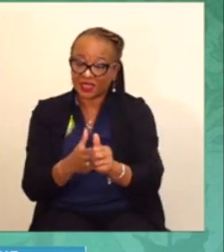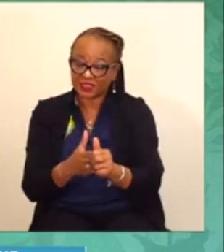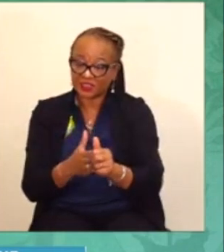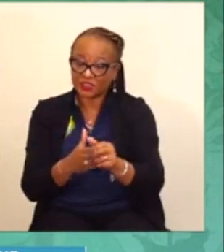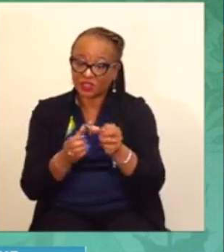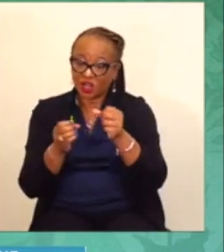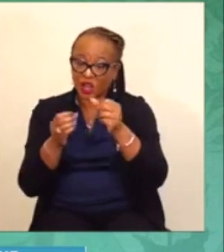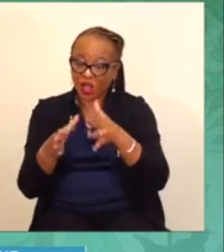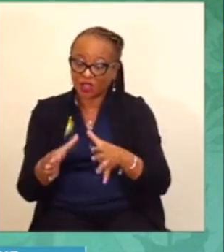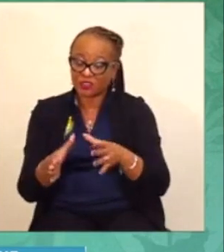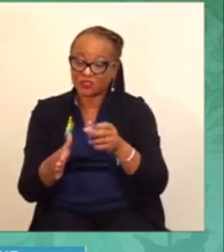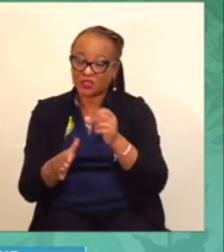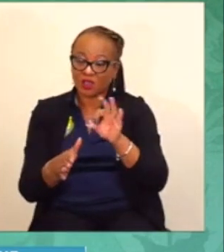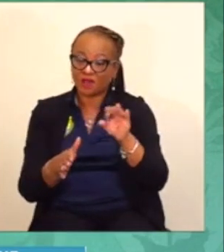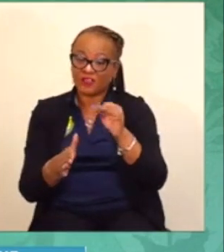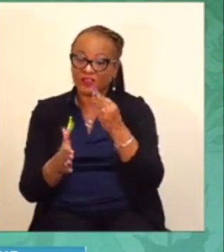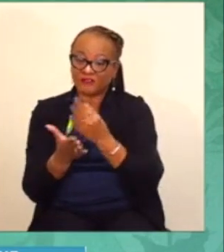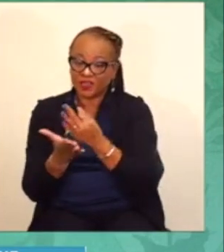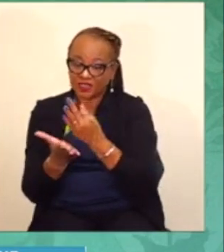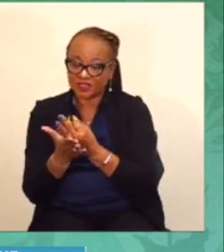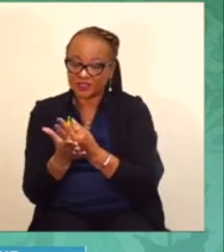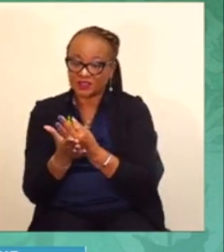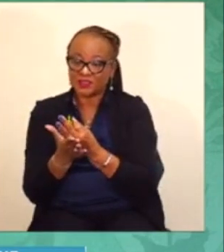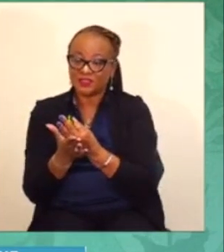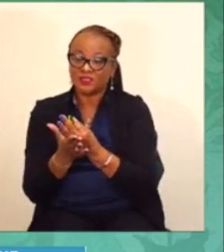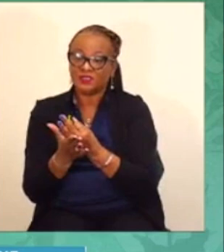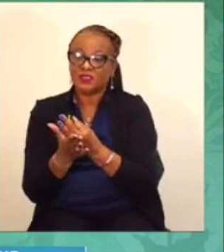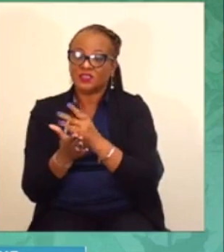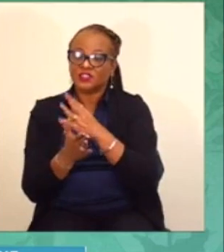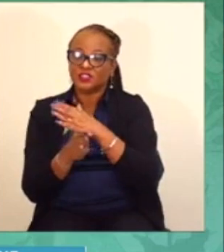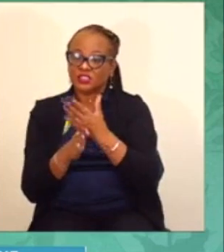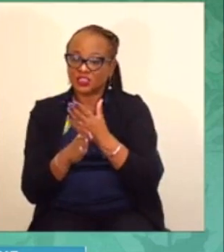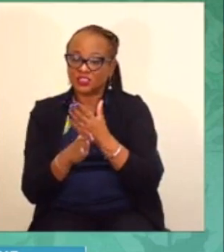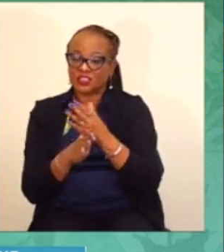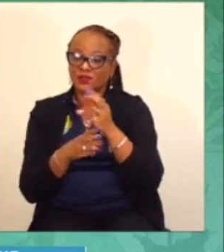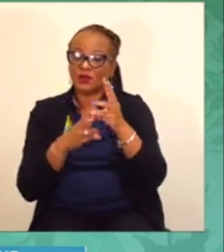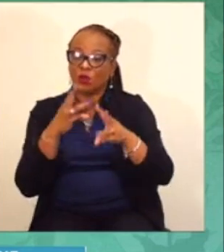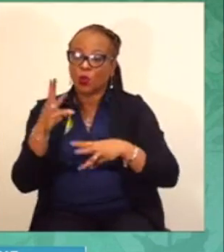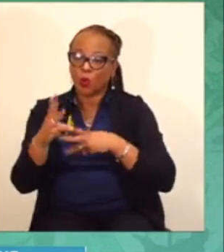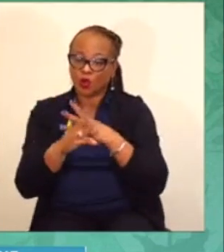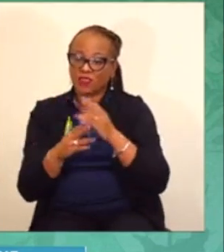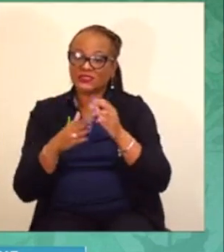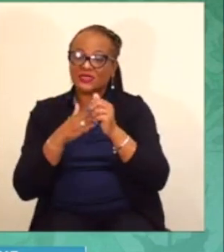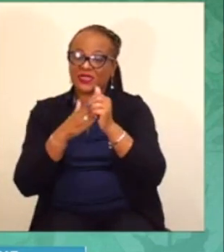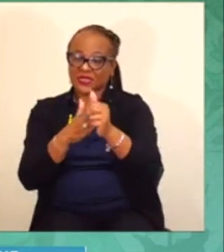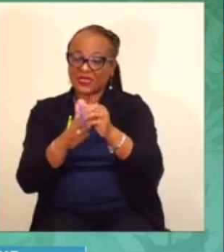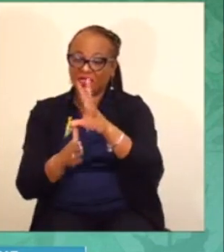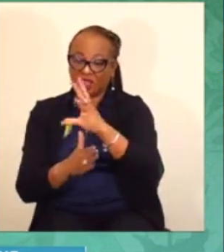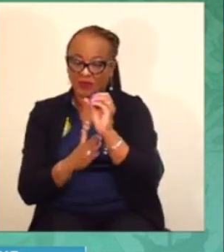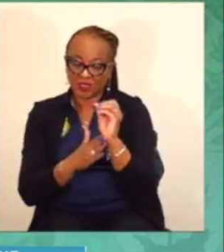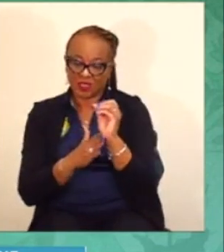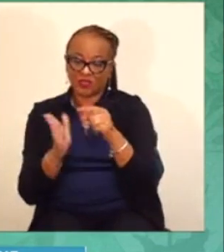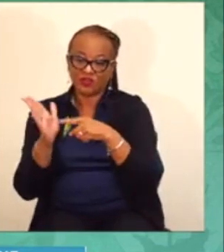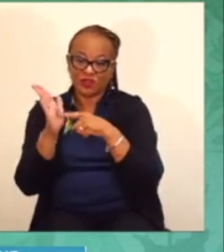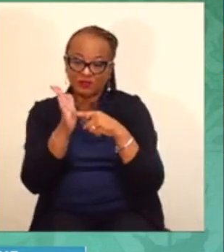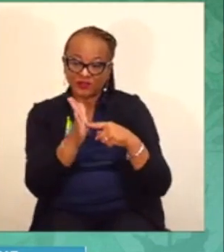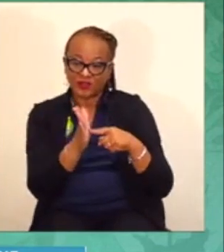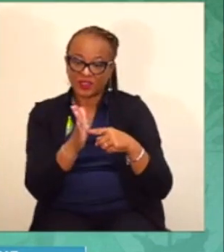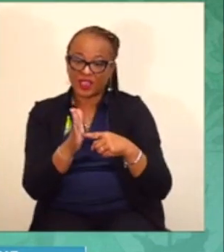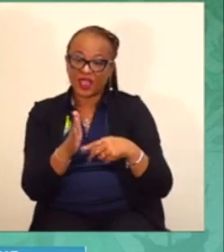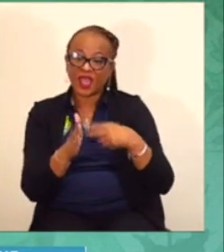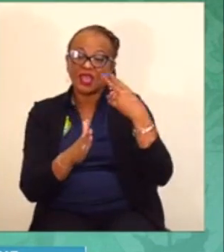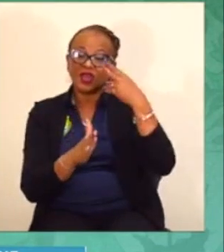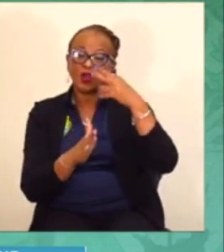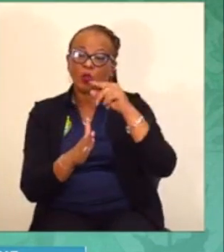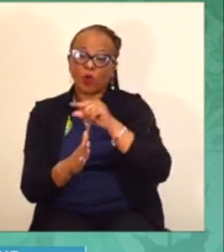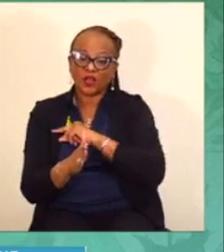loss of the fund. The portfolio contains shares in some of the world's leading companies, as I've said, reflecting the high quality